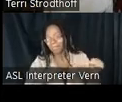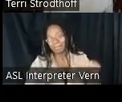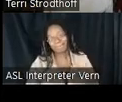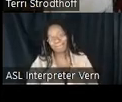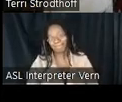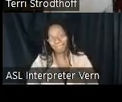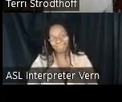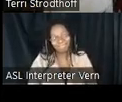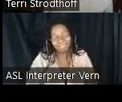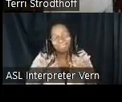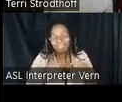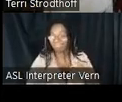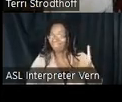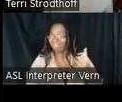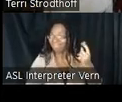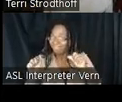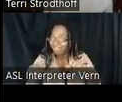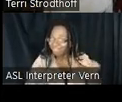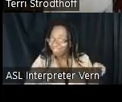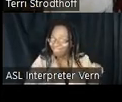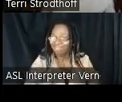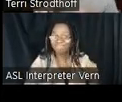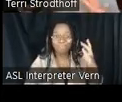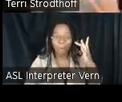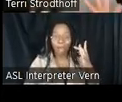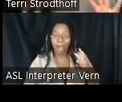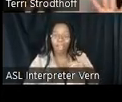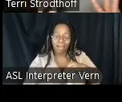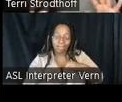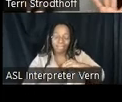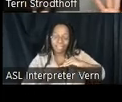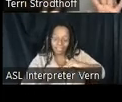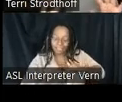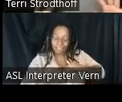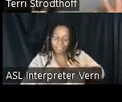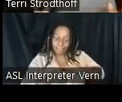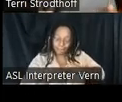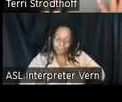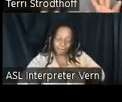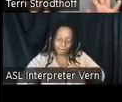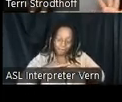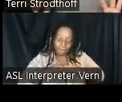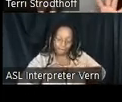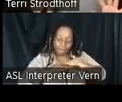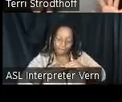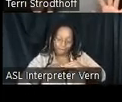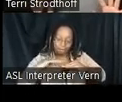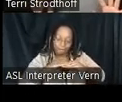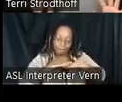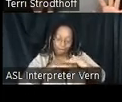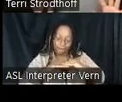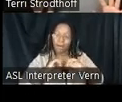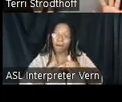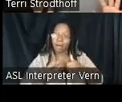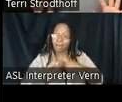Always possible, because underneath all those impacts, all those ways we've dealt with and understood and tried to cover